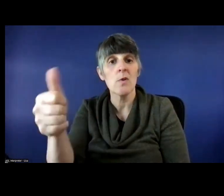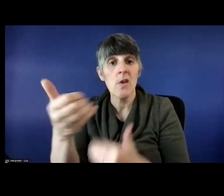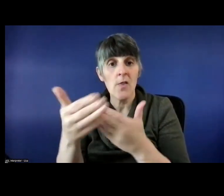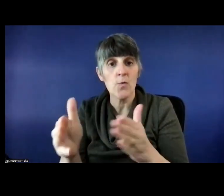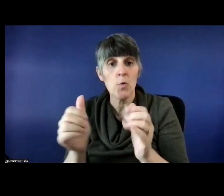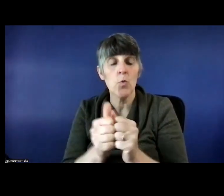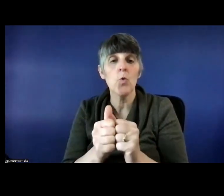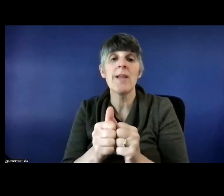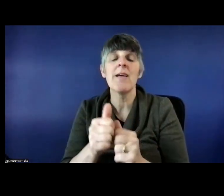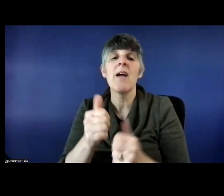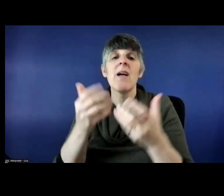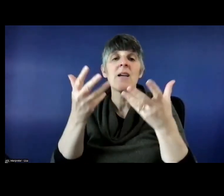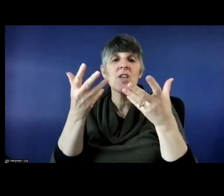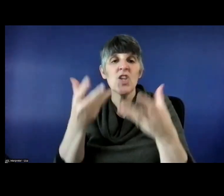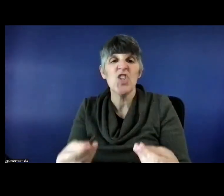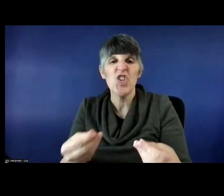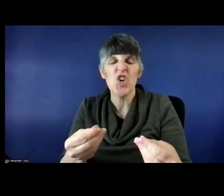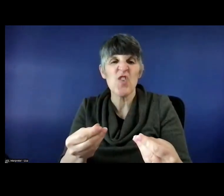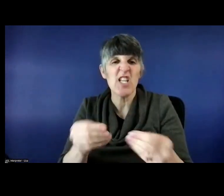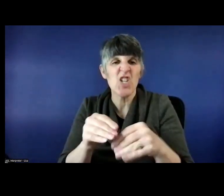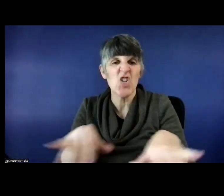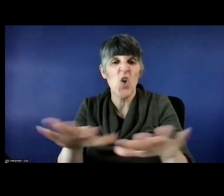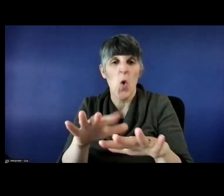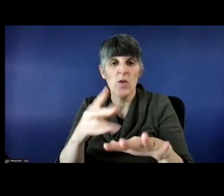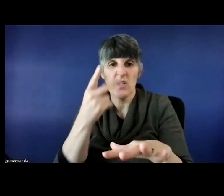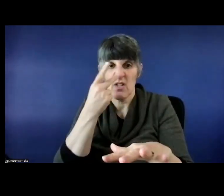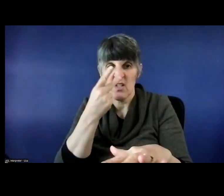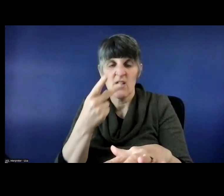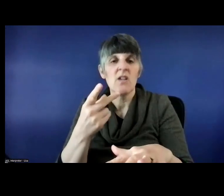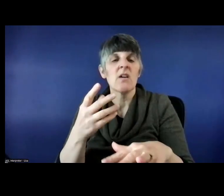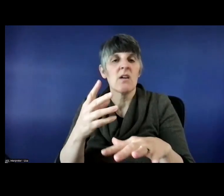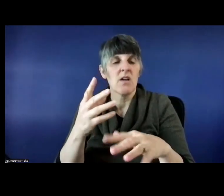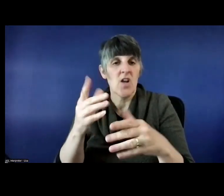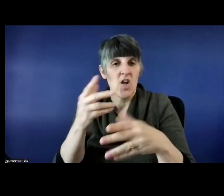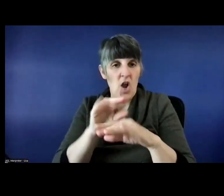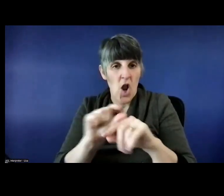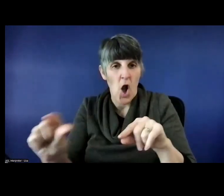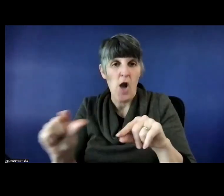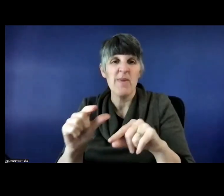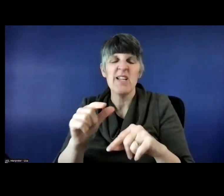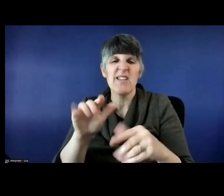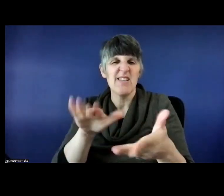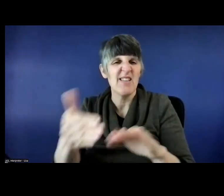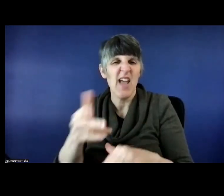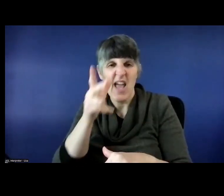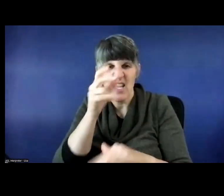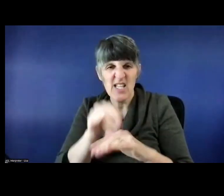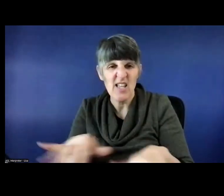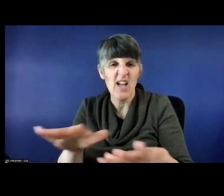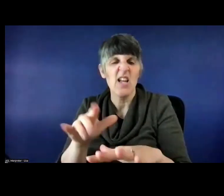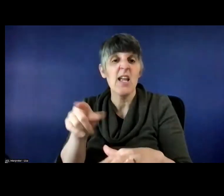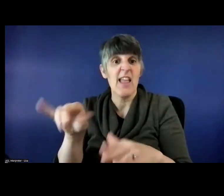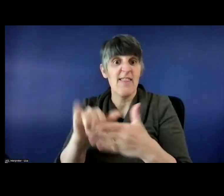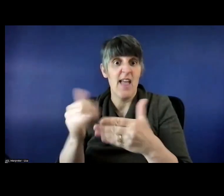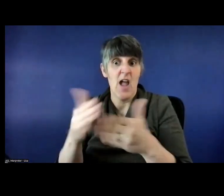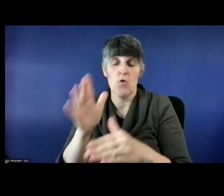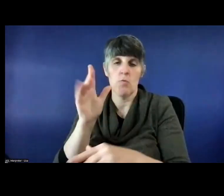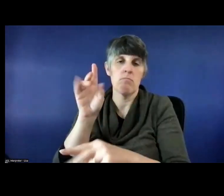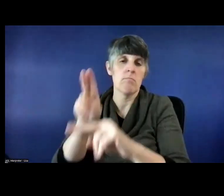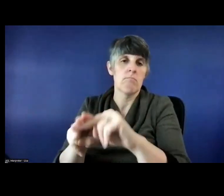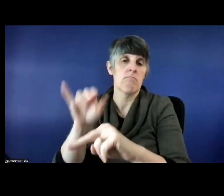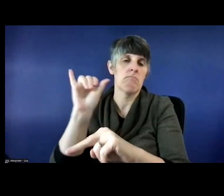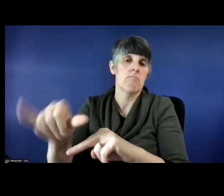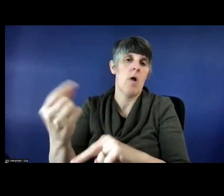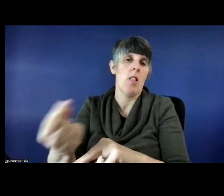with a urine-soaked carpet and dead insects. He would be shut in with the door closed. In this room, there was no time expectation for